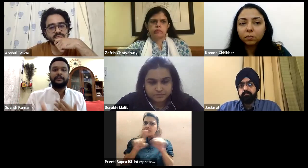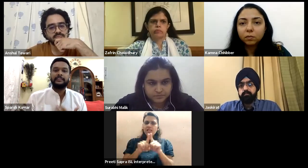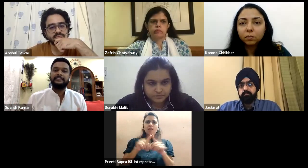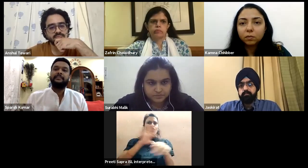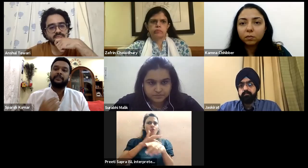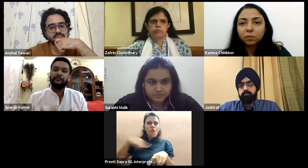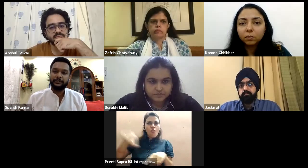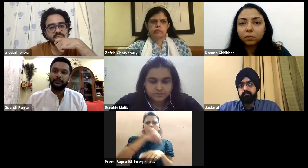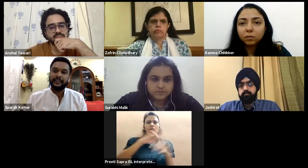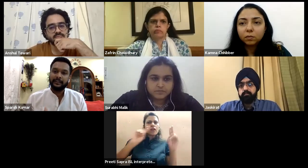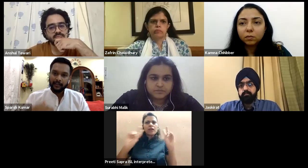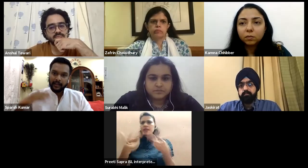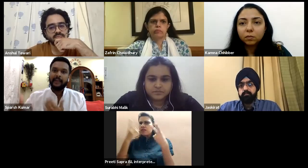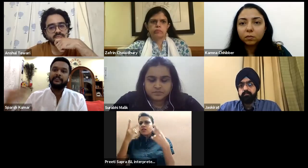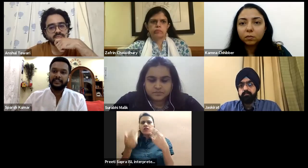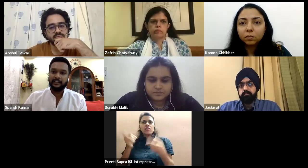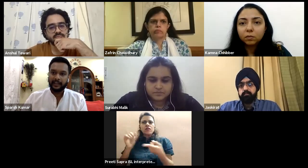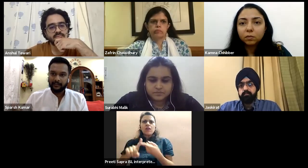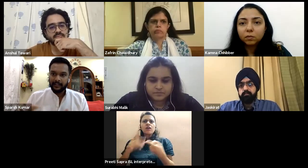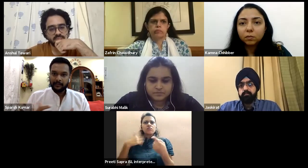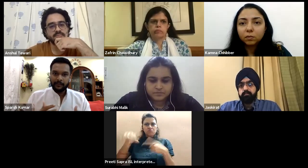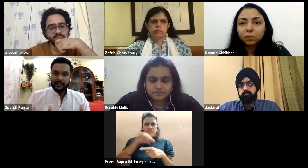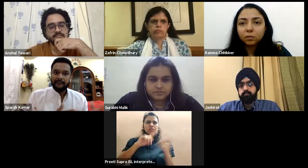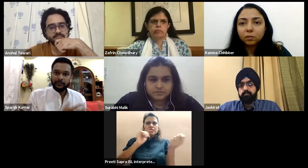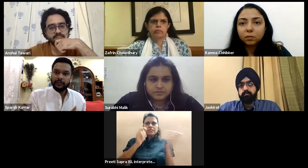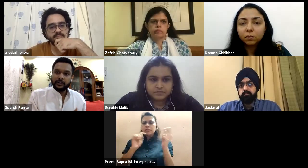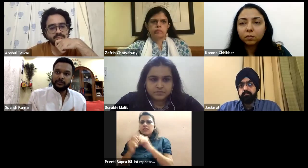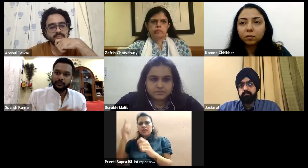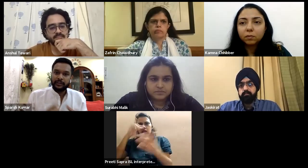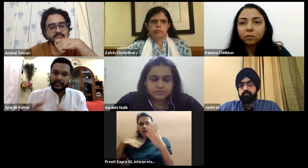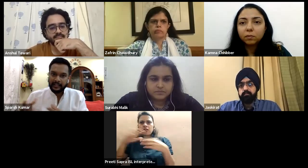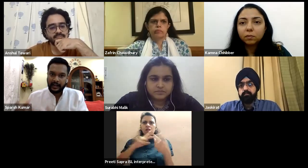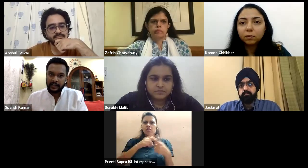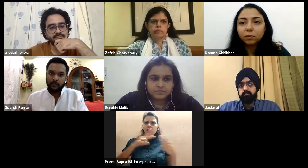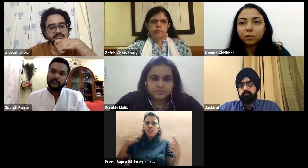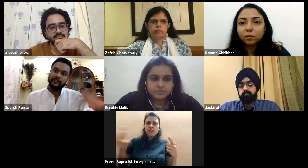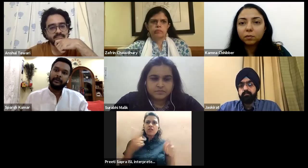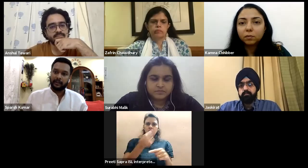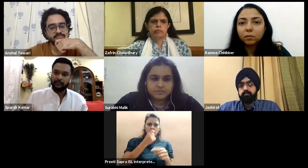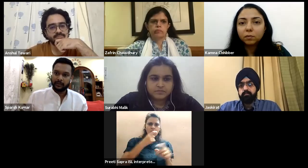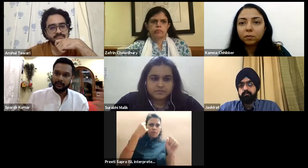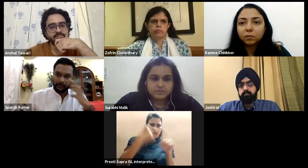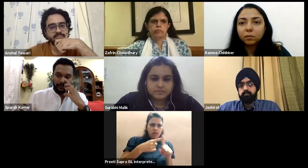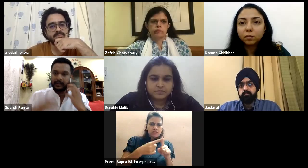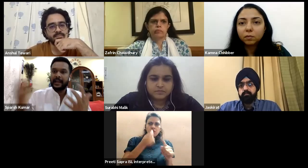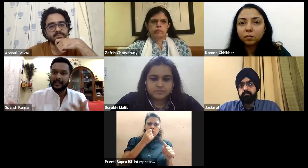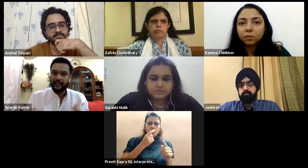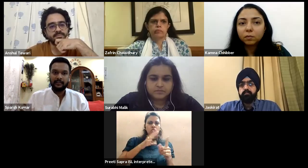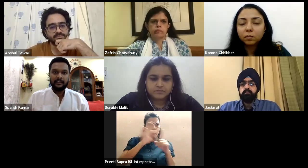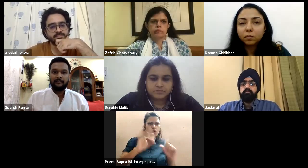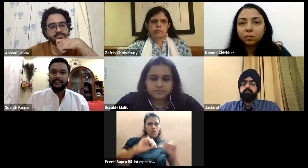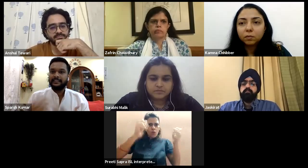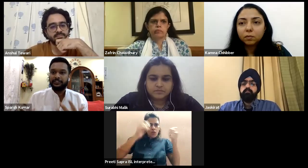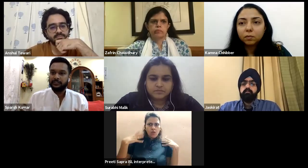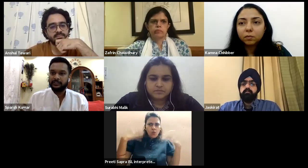learned different things and different ways to treat it every single day. We didn't have certain drugs which we're treating right now with in the beginning of the year. We're trying,